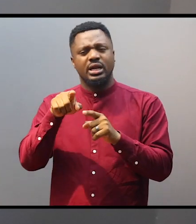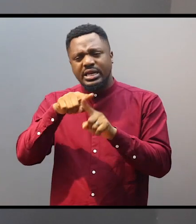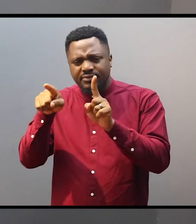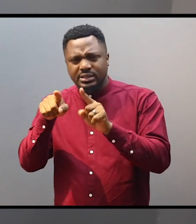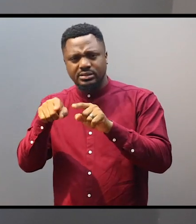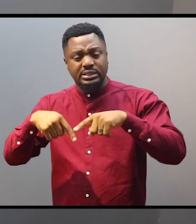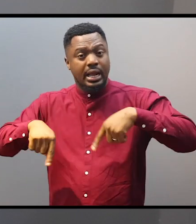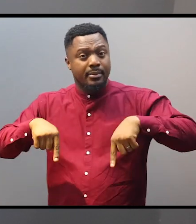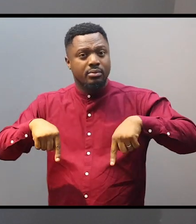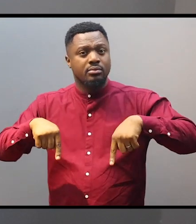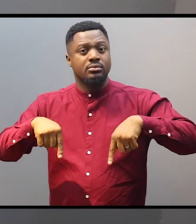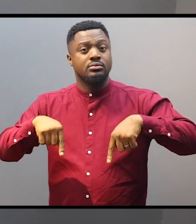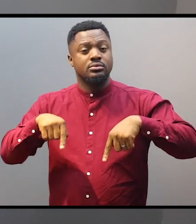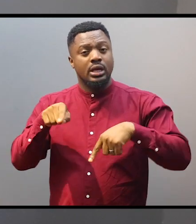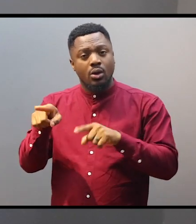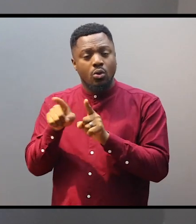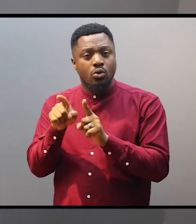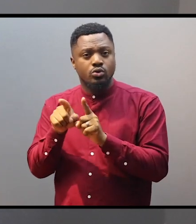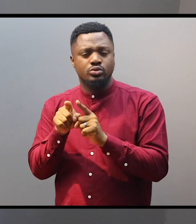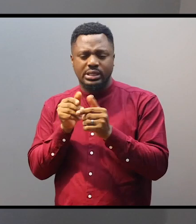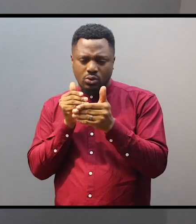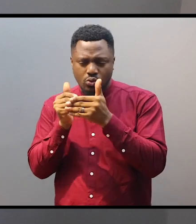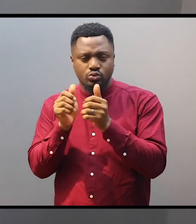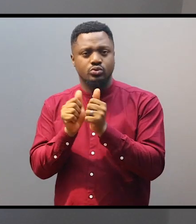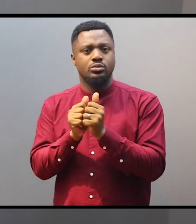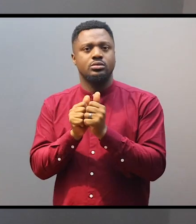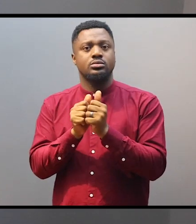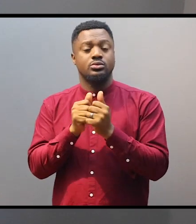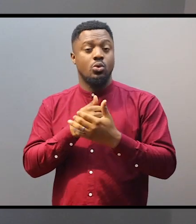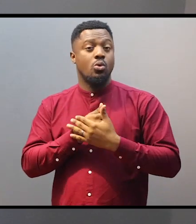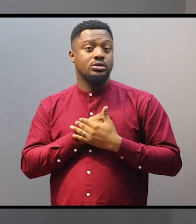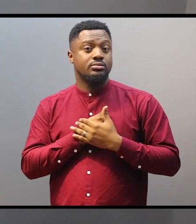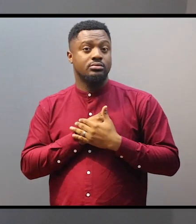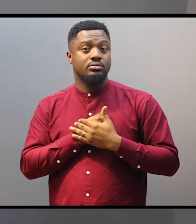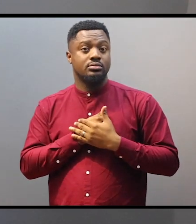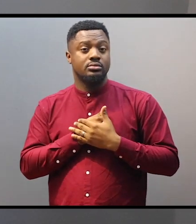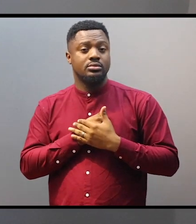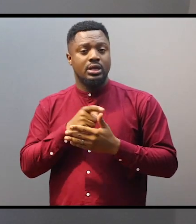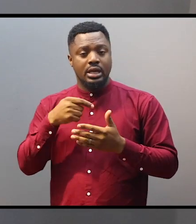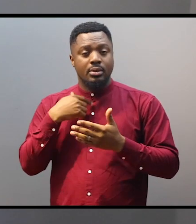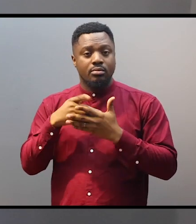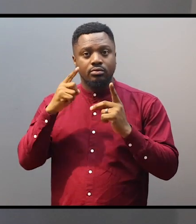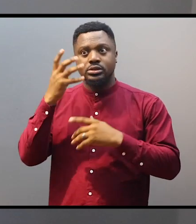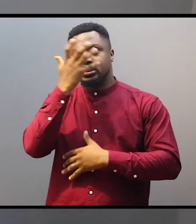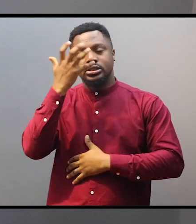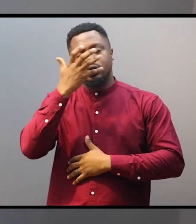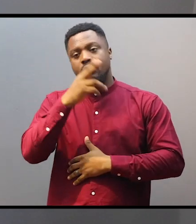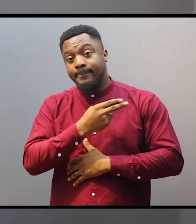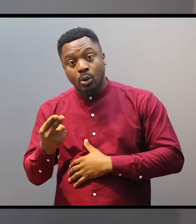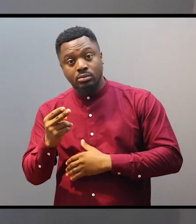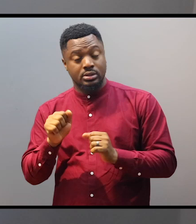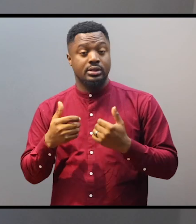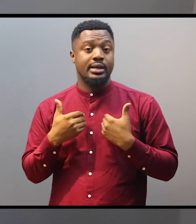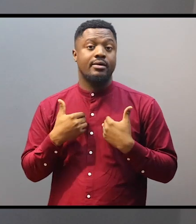of anxiety disorder, which is closely related to autism. They can also have seizures. They can